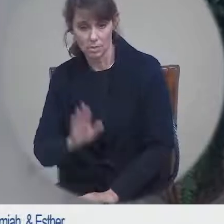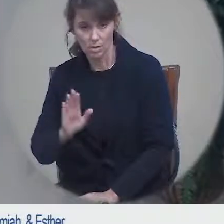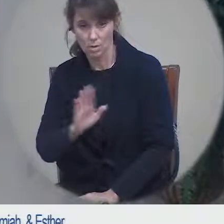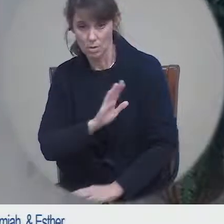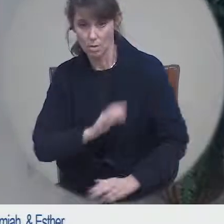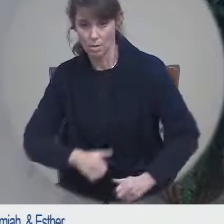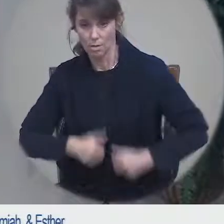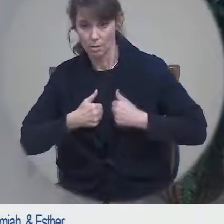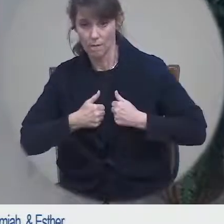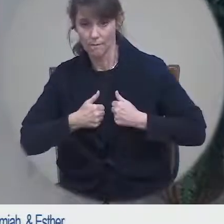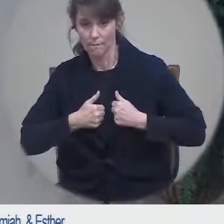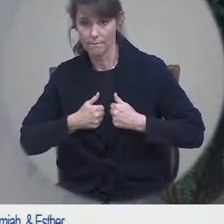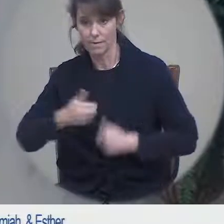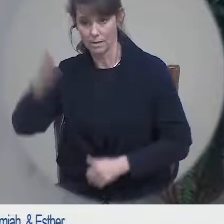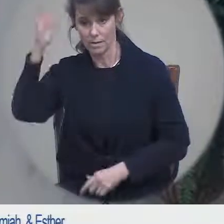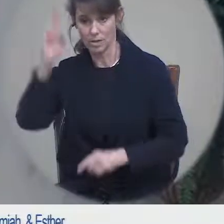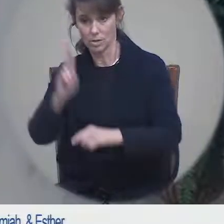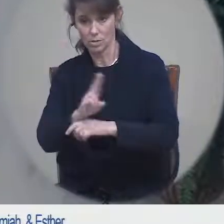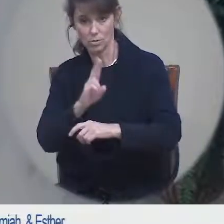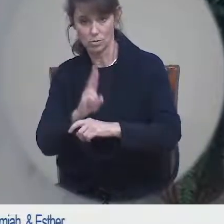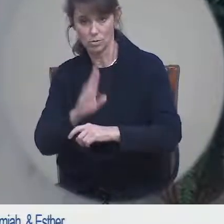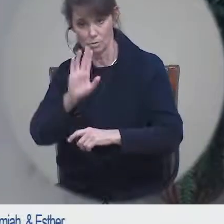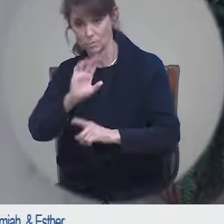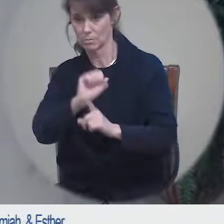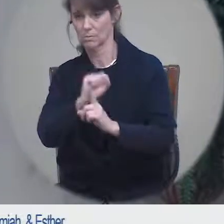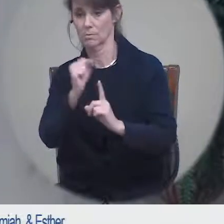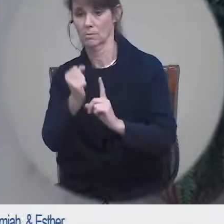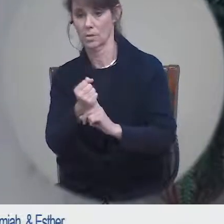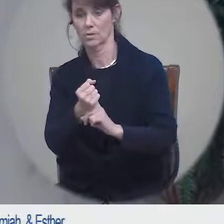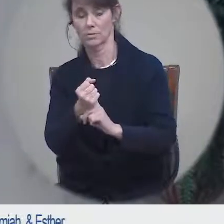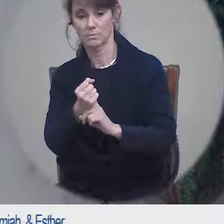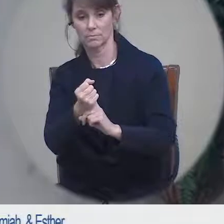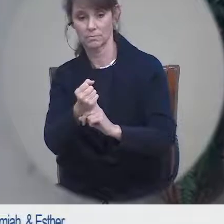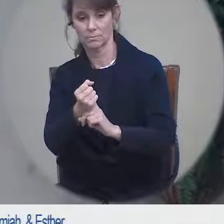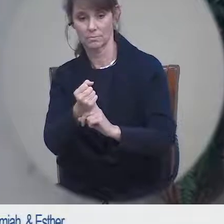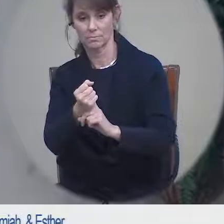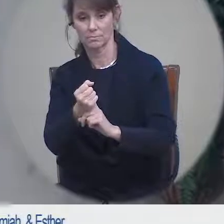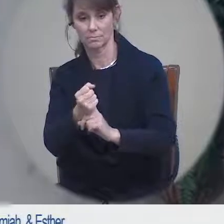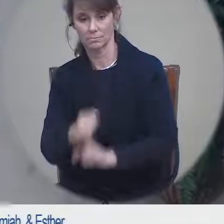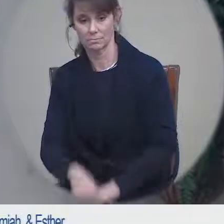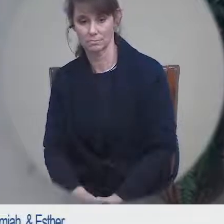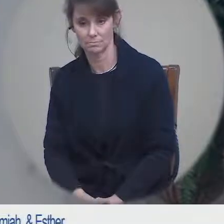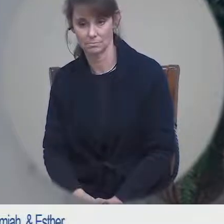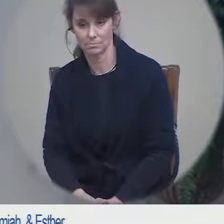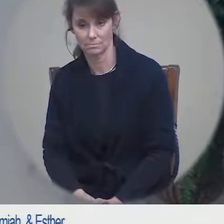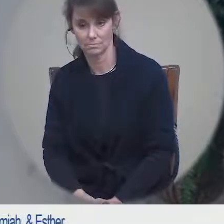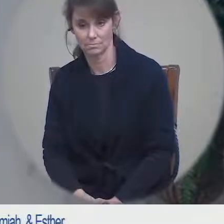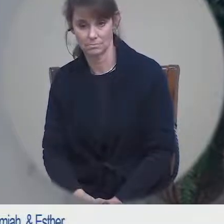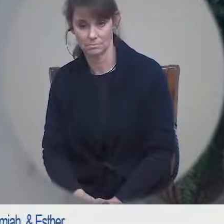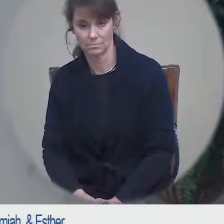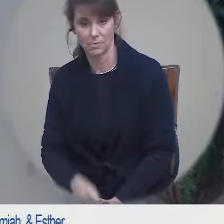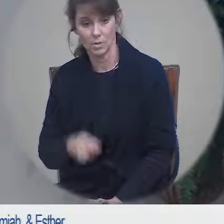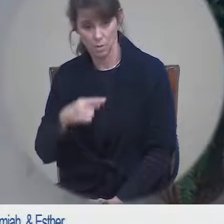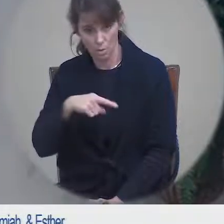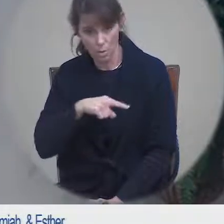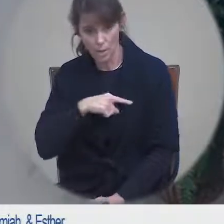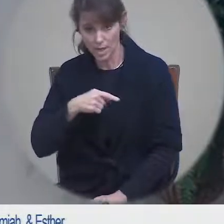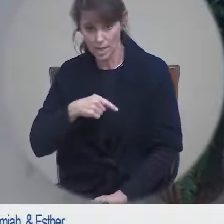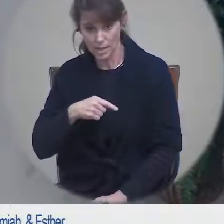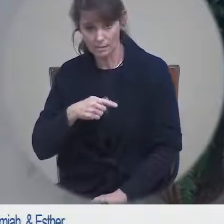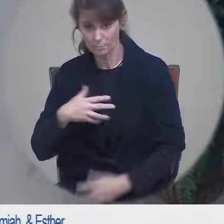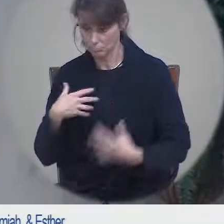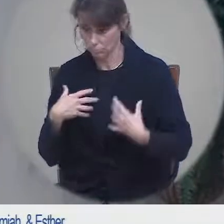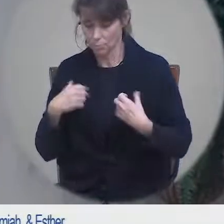that. The question is, do we take that sword metaphorically and use it for God? I